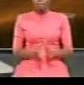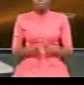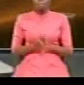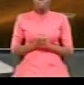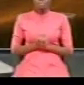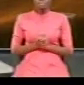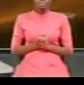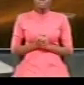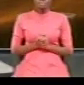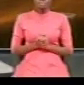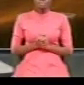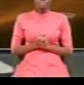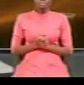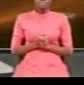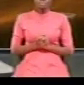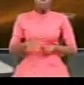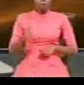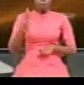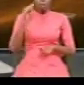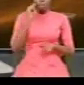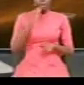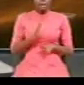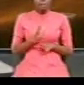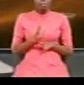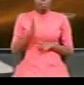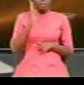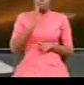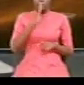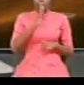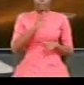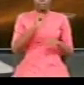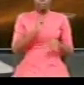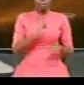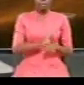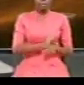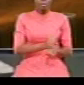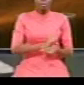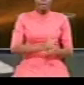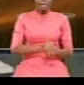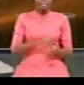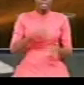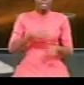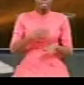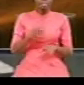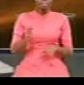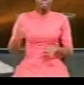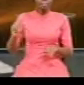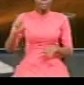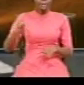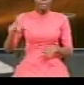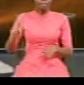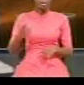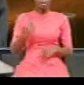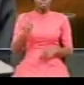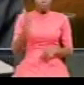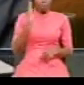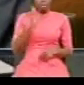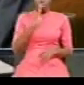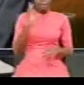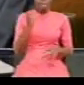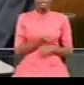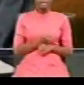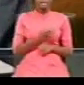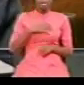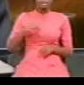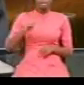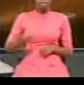left. Two women shall be grinding at the mill, the one shall be taken,